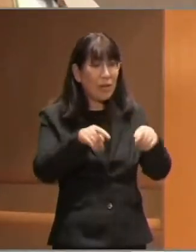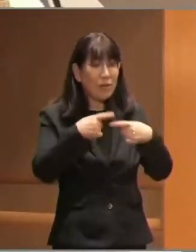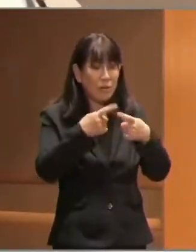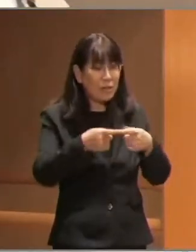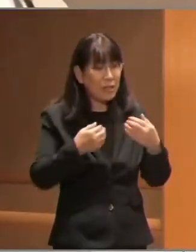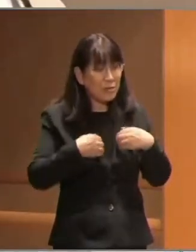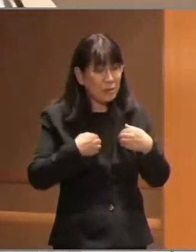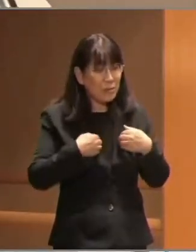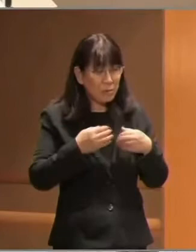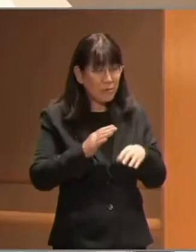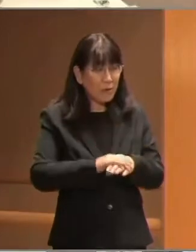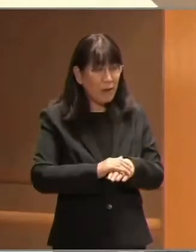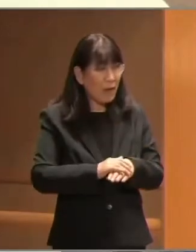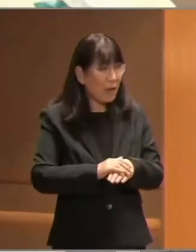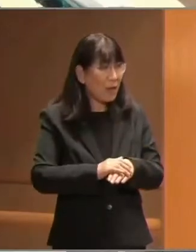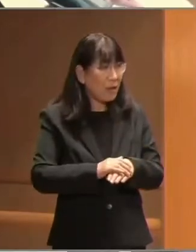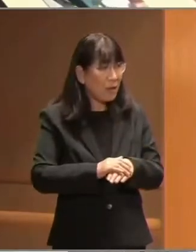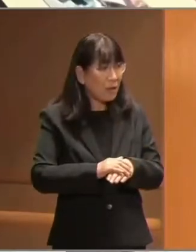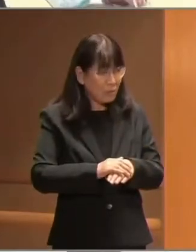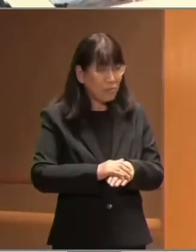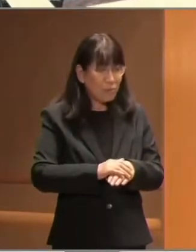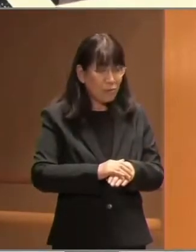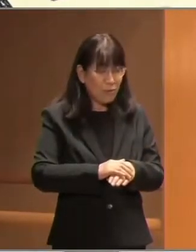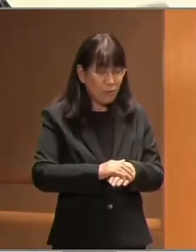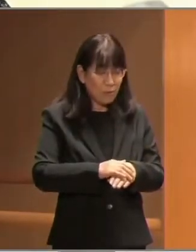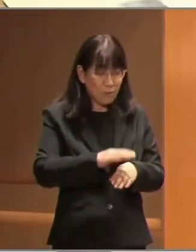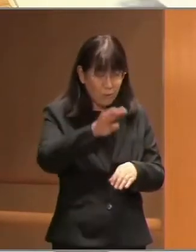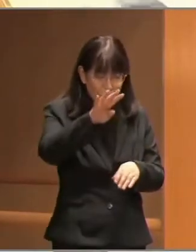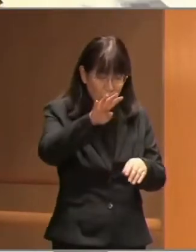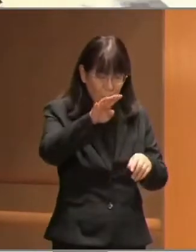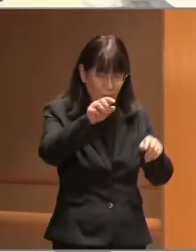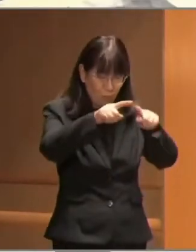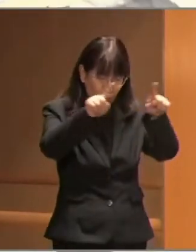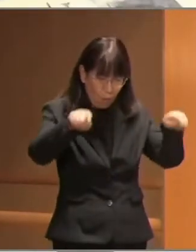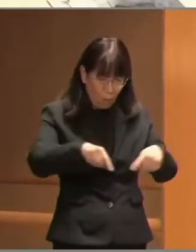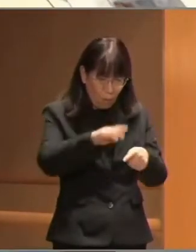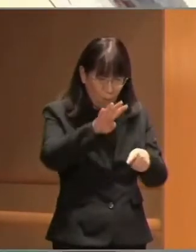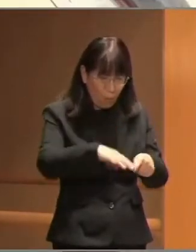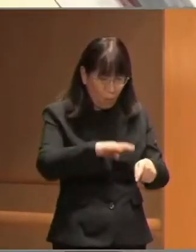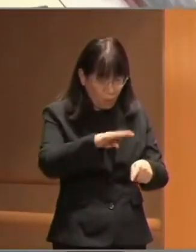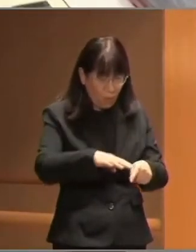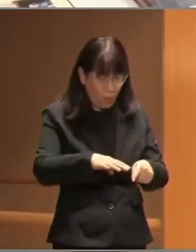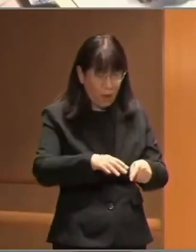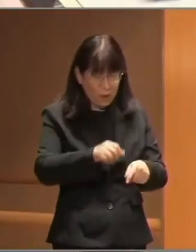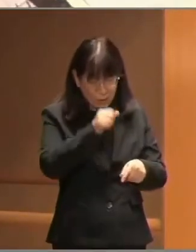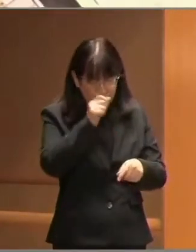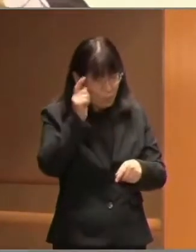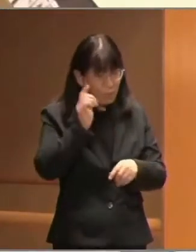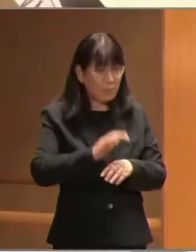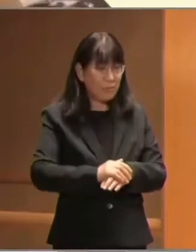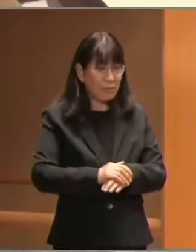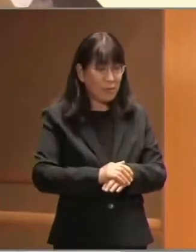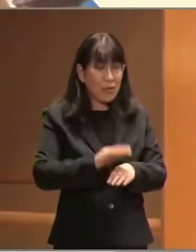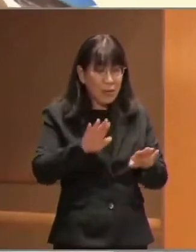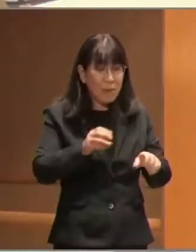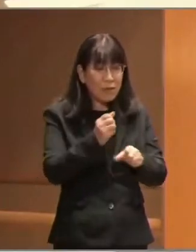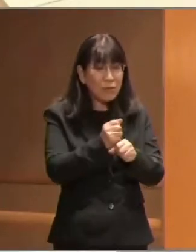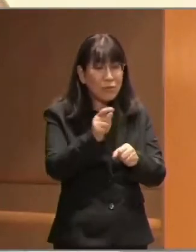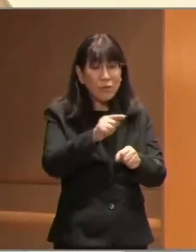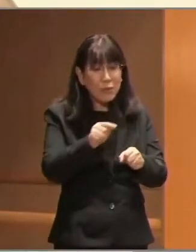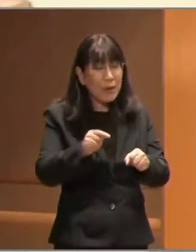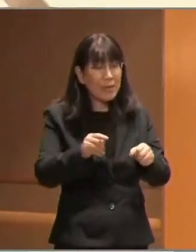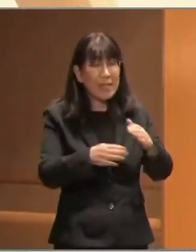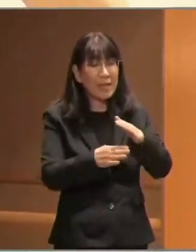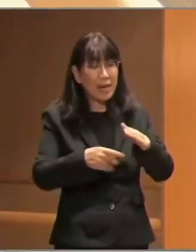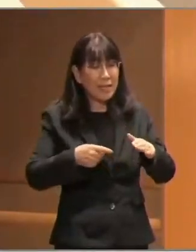paper to have the light come through, the Miscanthus Kaya screen is very nice. Because there